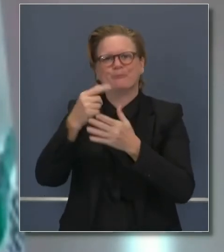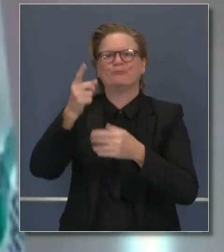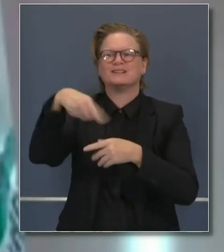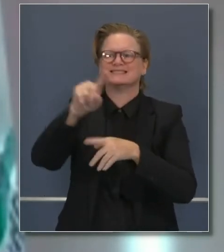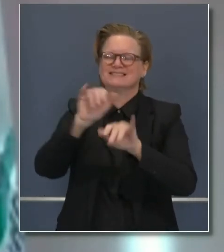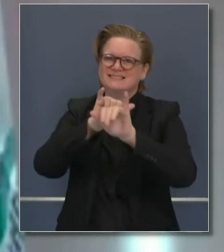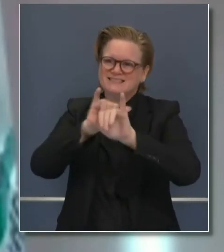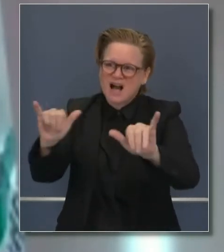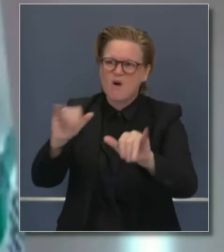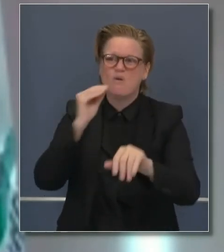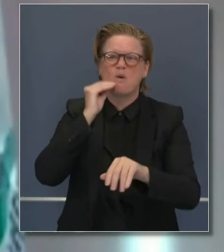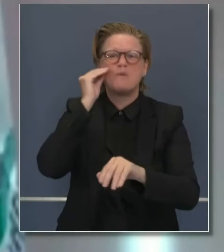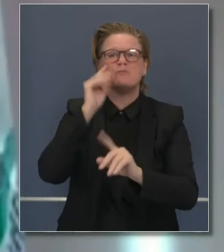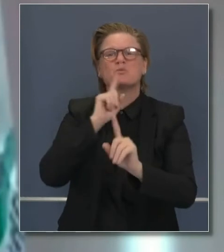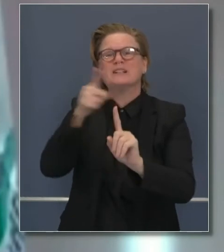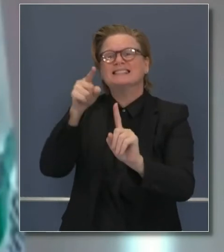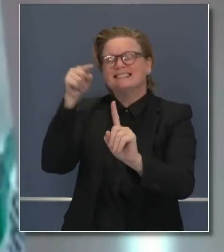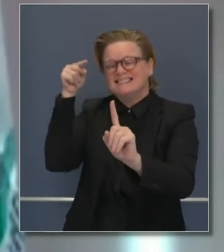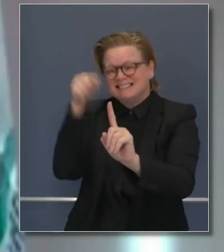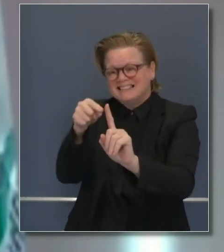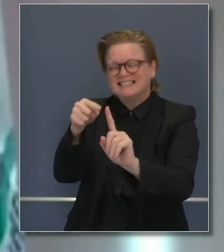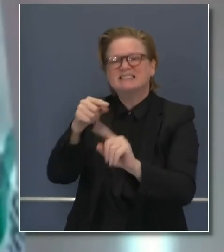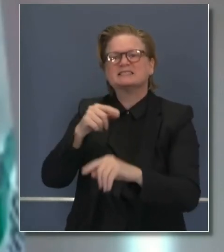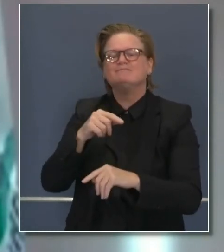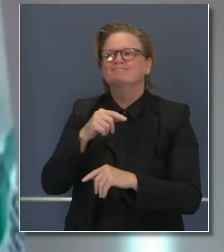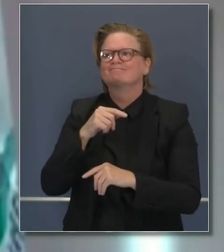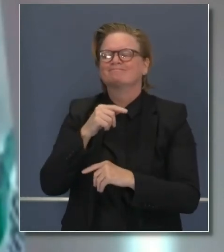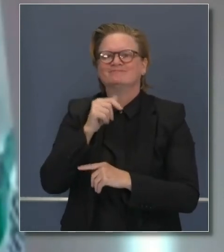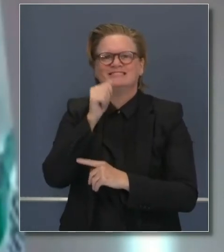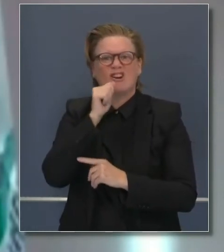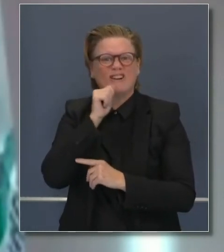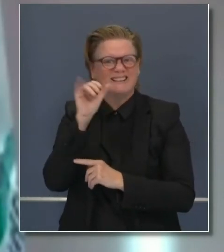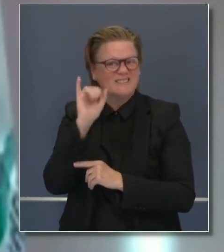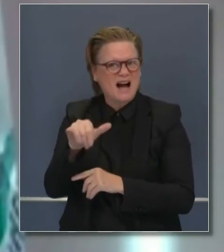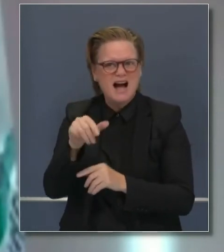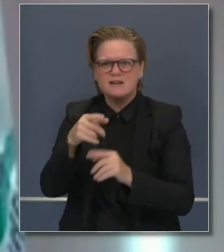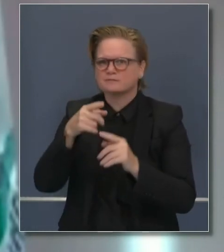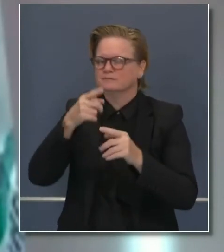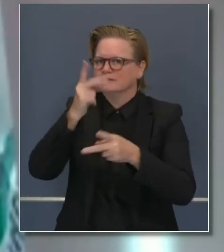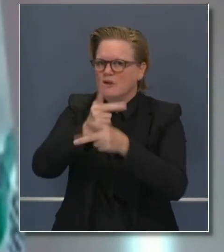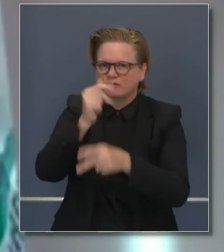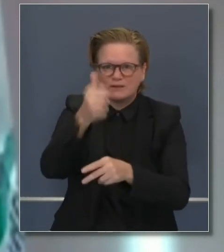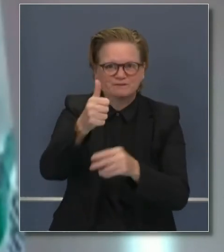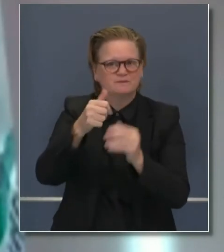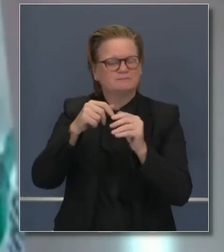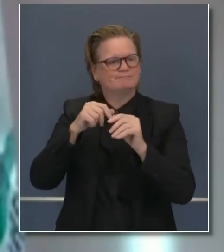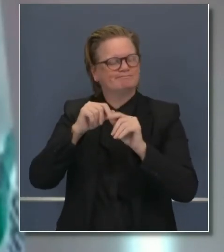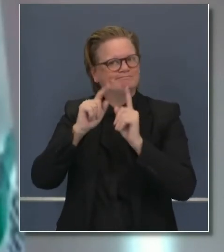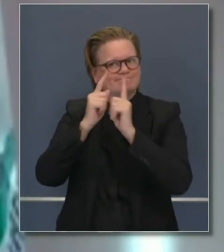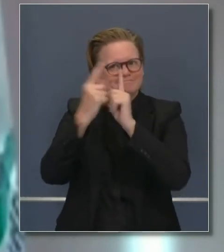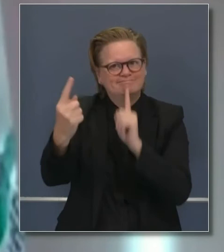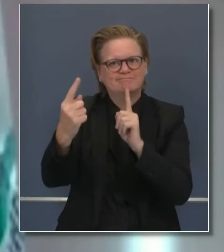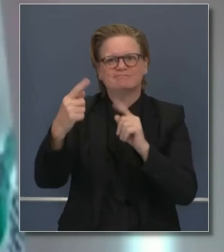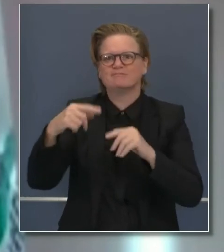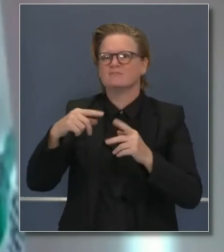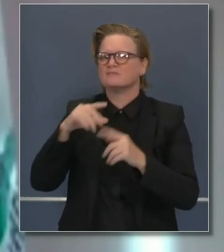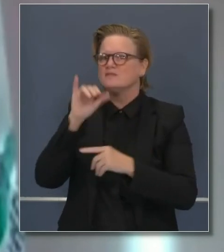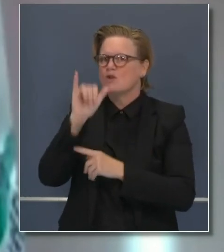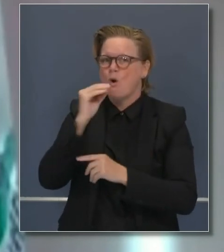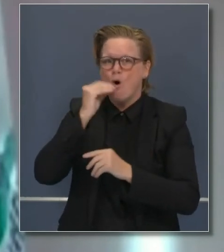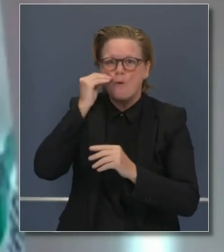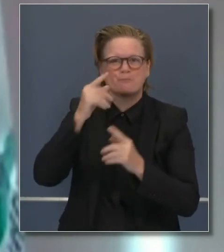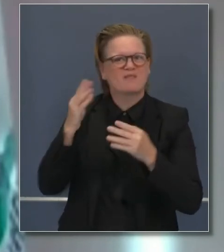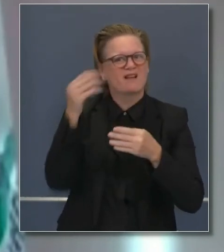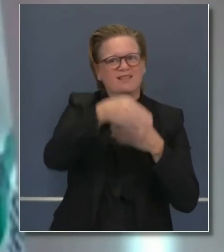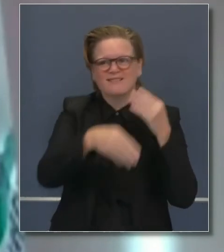trust, especially given the state of hospitals and where we are, that Californians will take this new